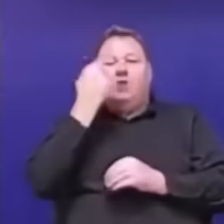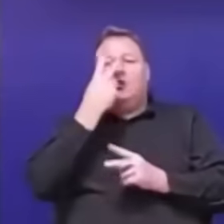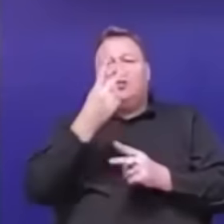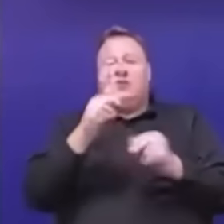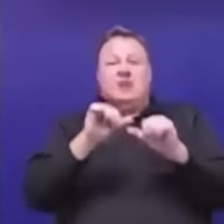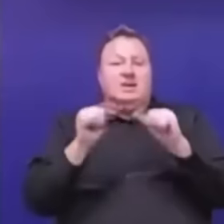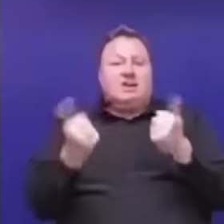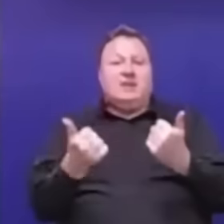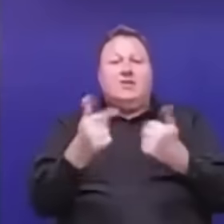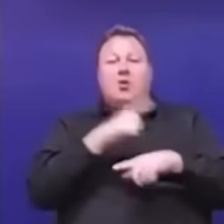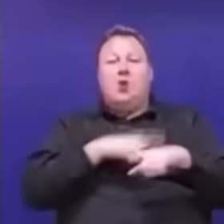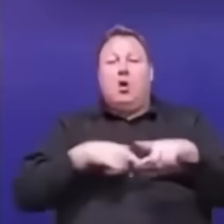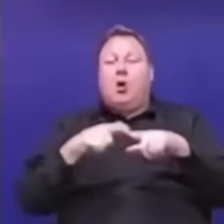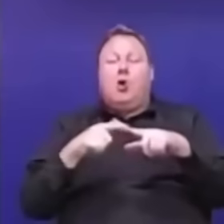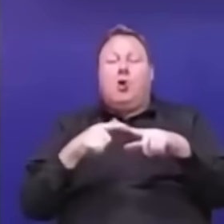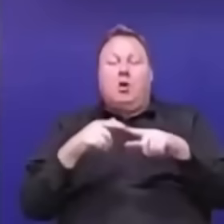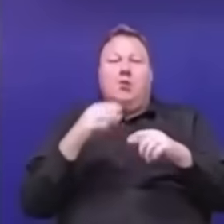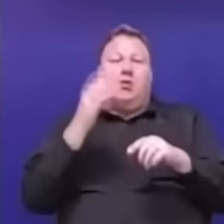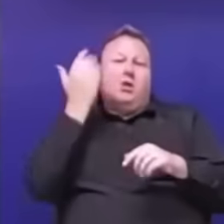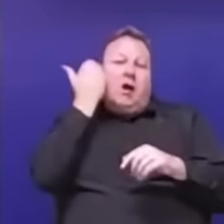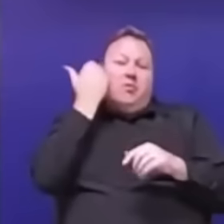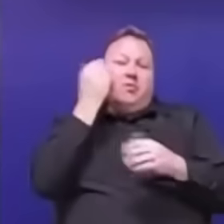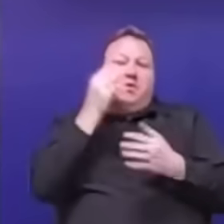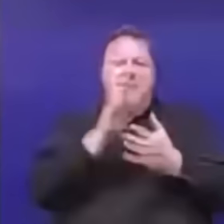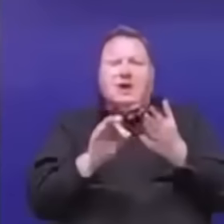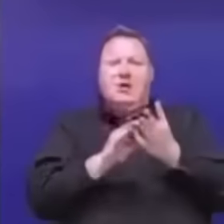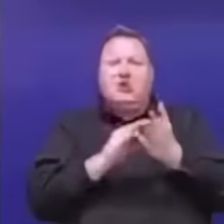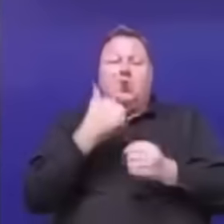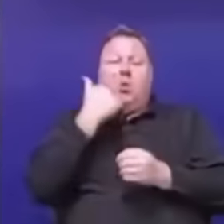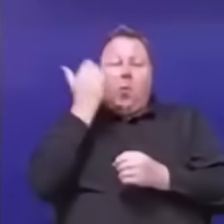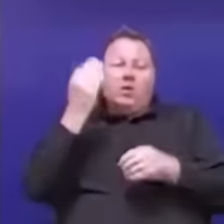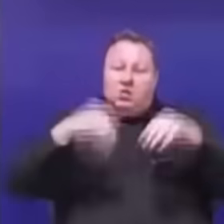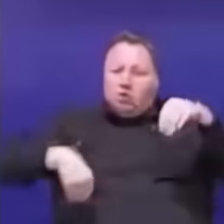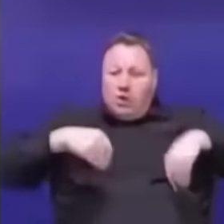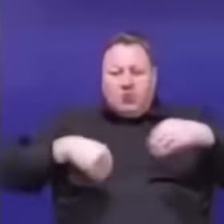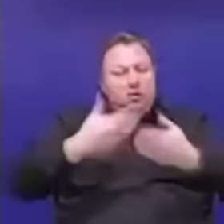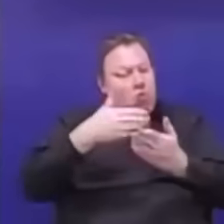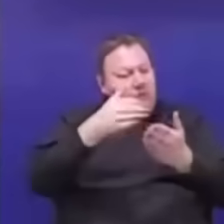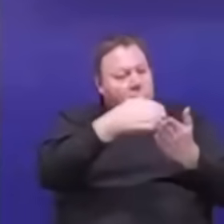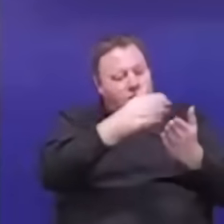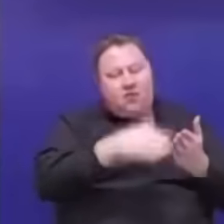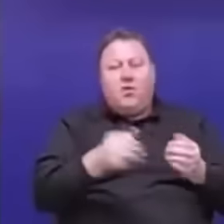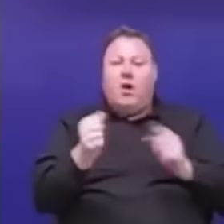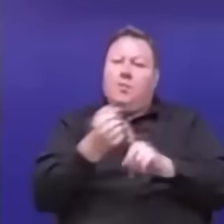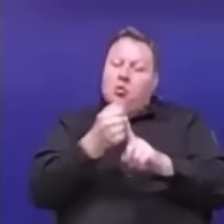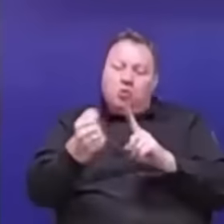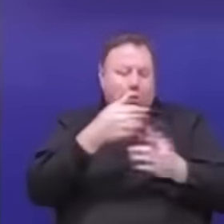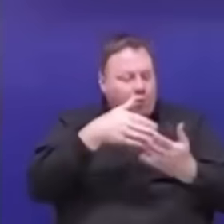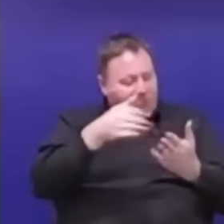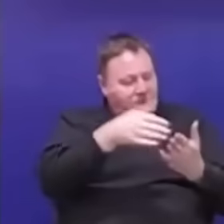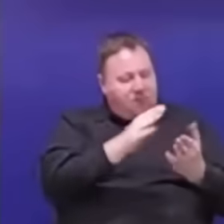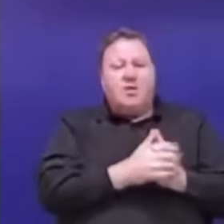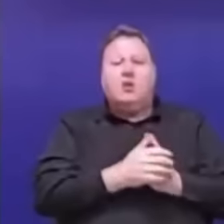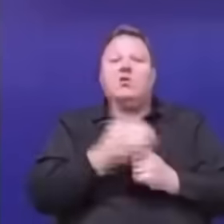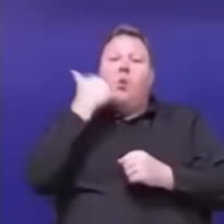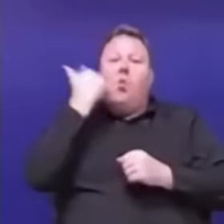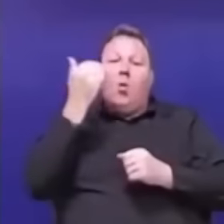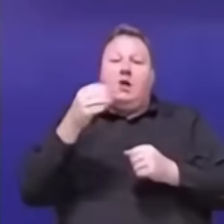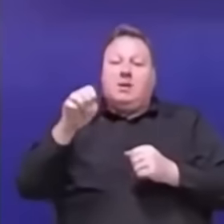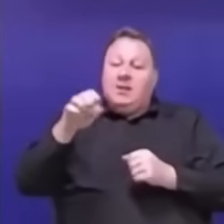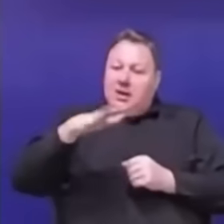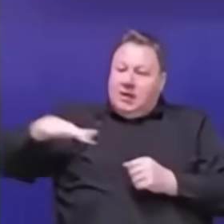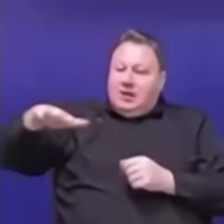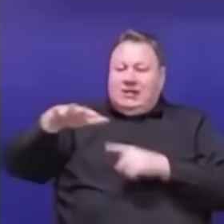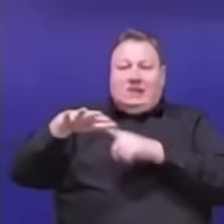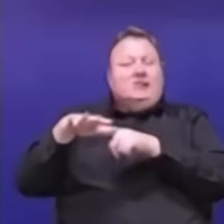successful local government election, who wants to eradicate corruption and abuse, who wants to position this ecosystem as